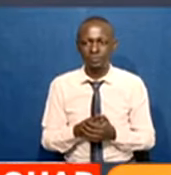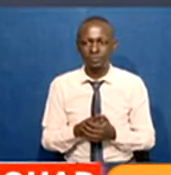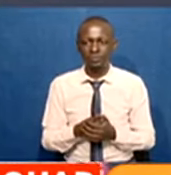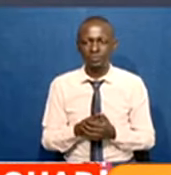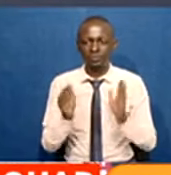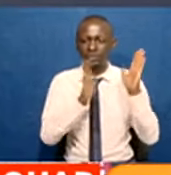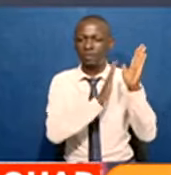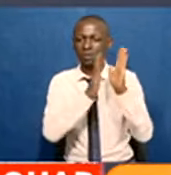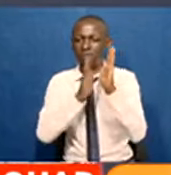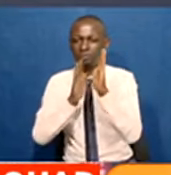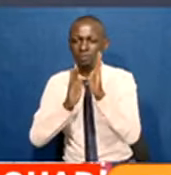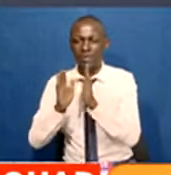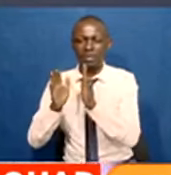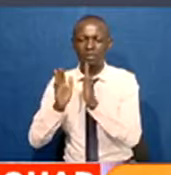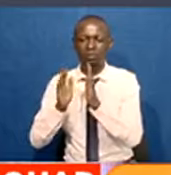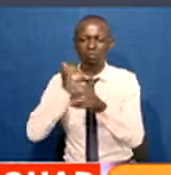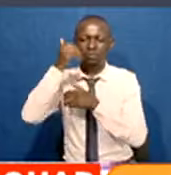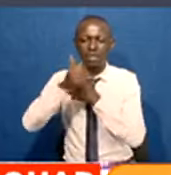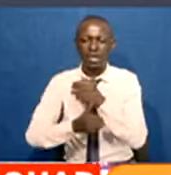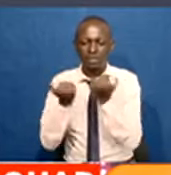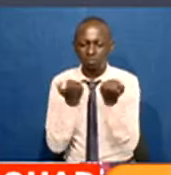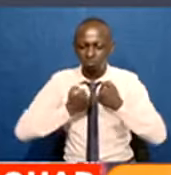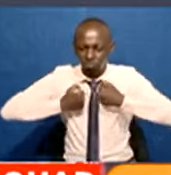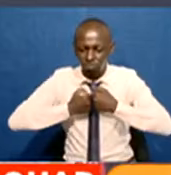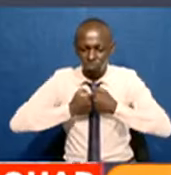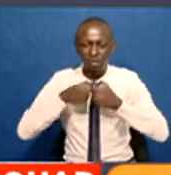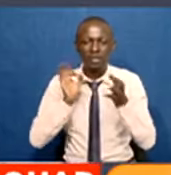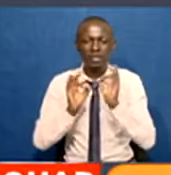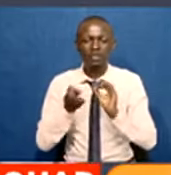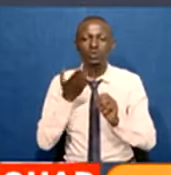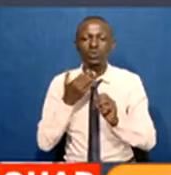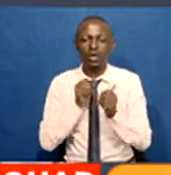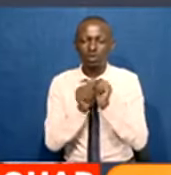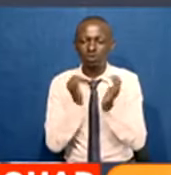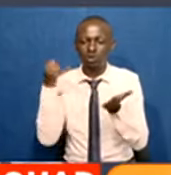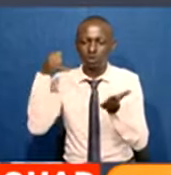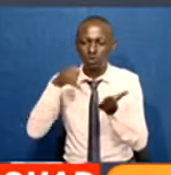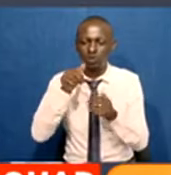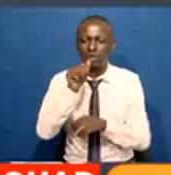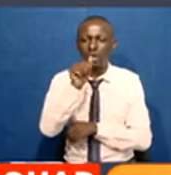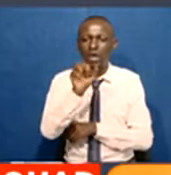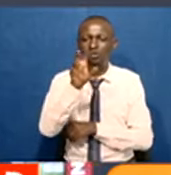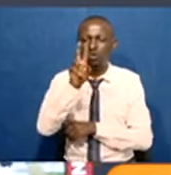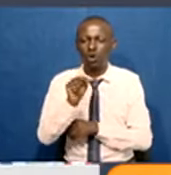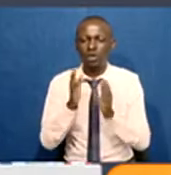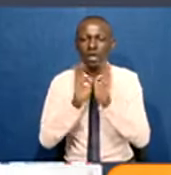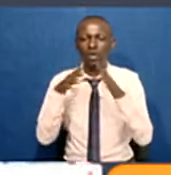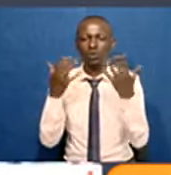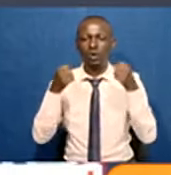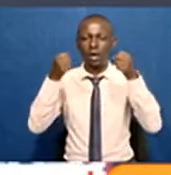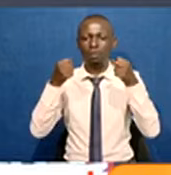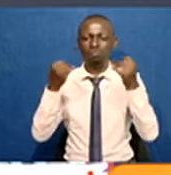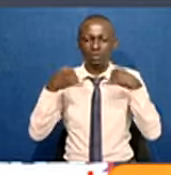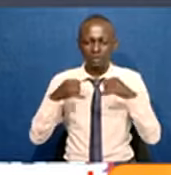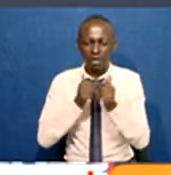you want to try and dream of going to this kind of competitions, AFCON and even World Cup, you have to try and go out there and try